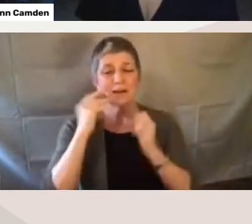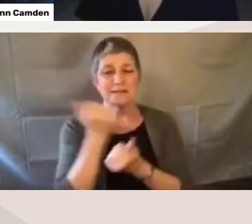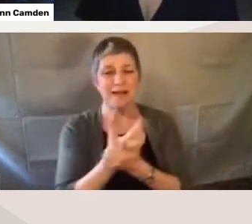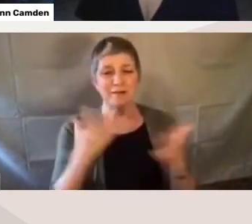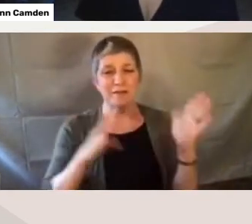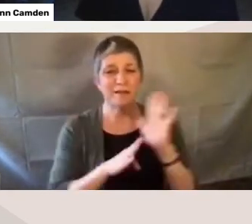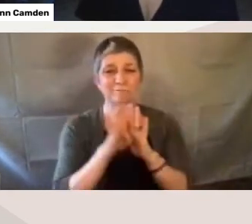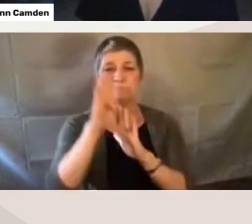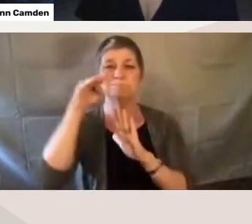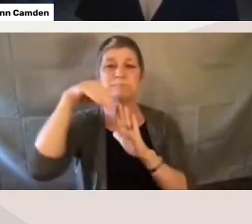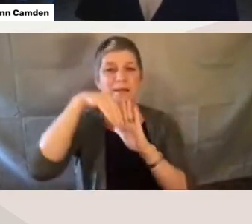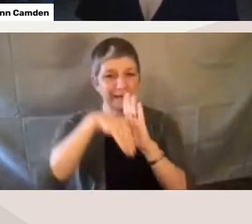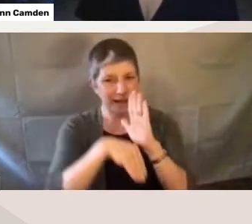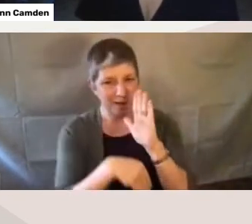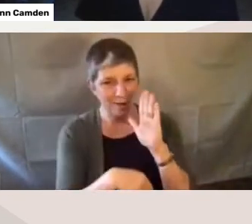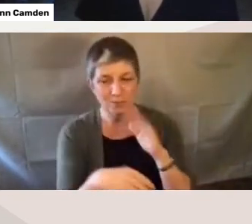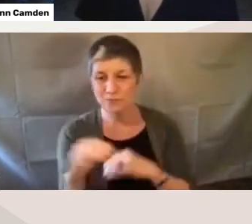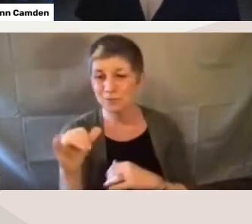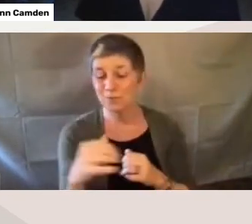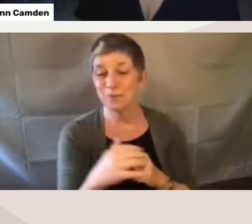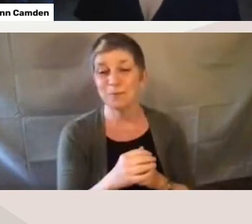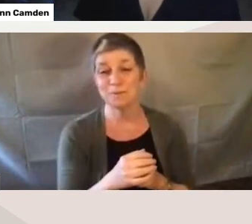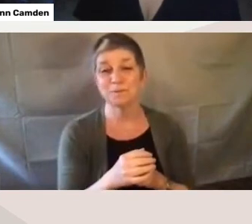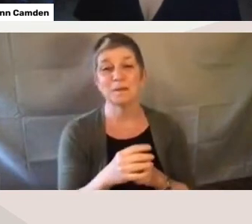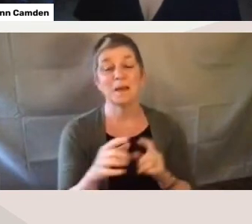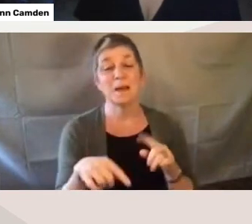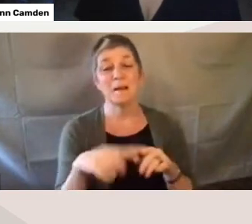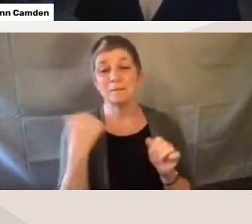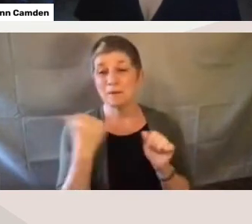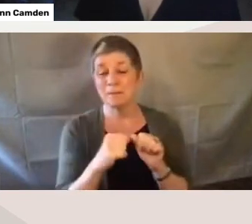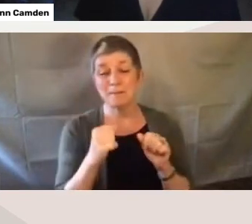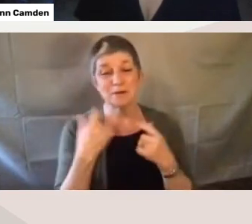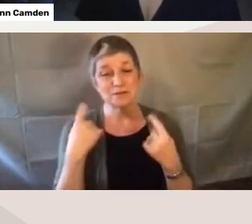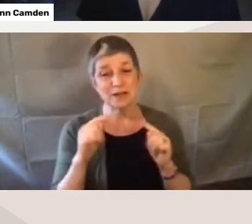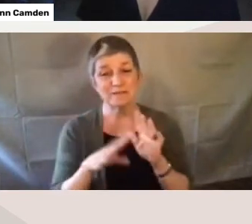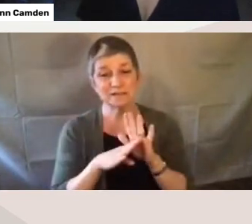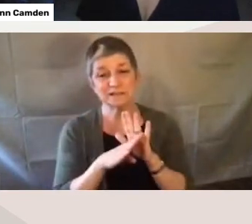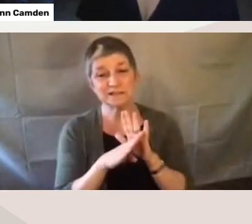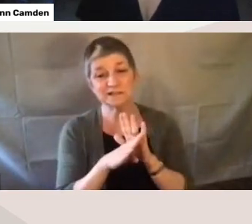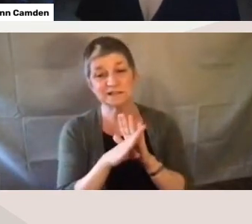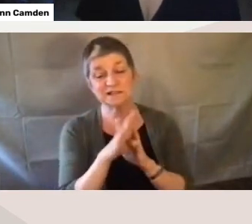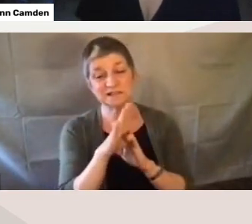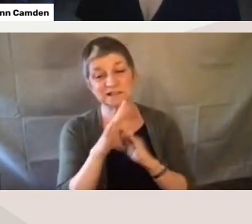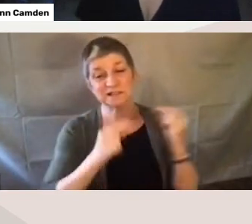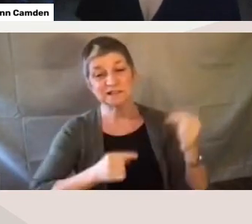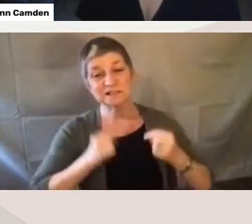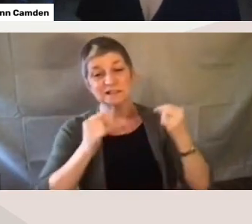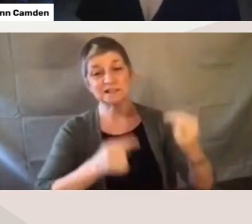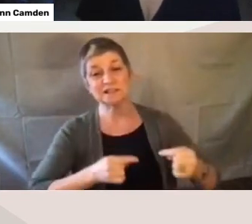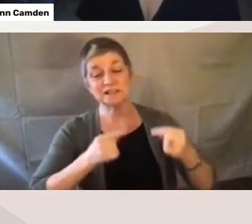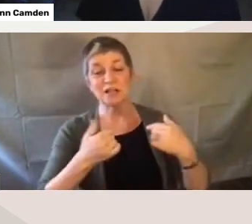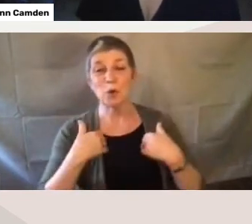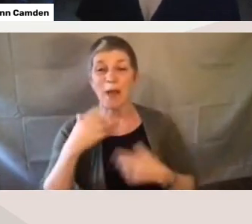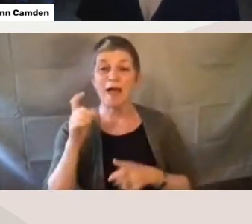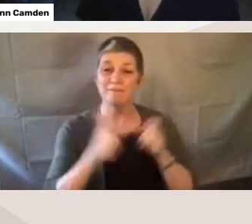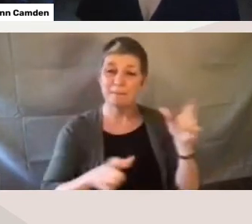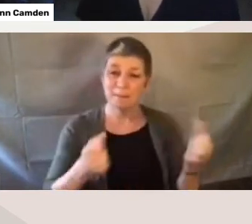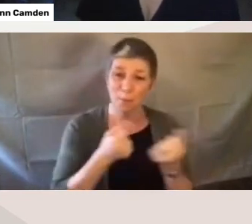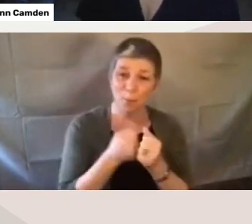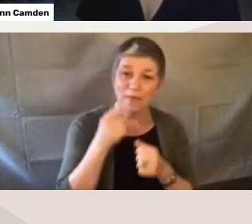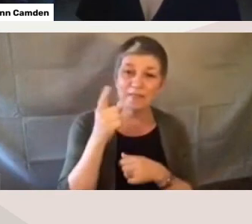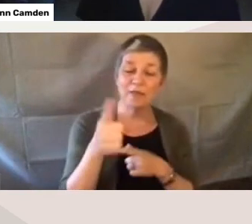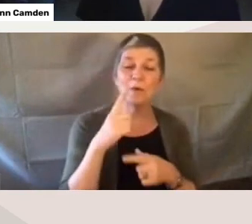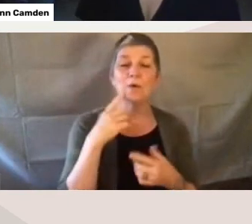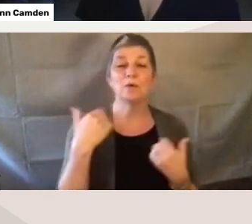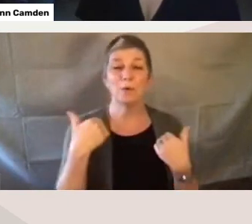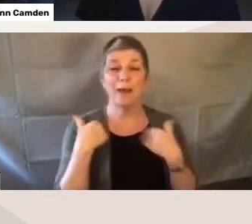but there's still, there's a mountain to climb, and you have the people with you and the tools at your